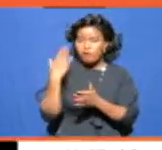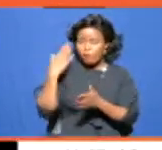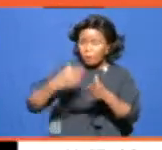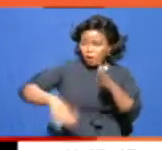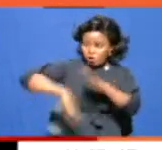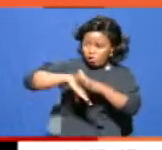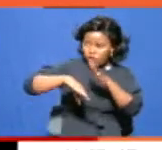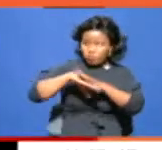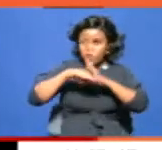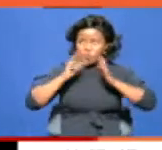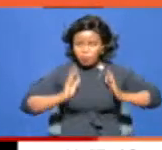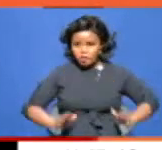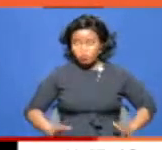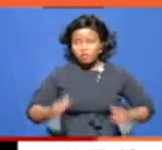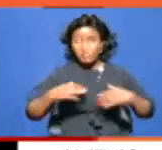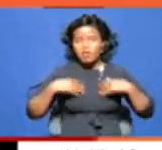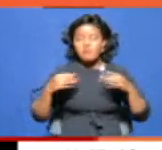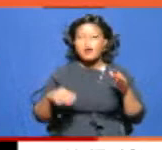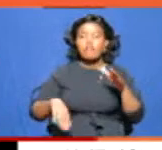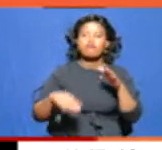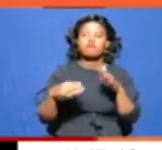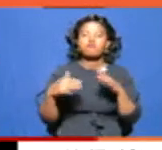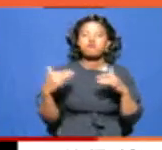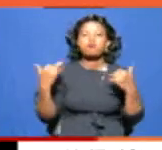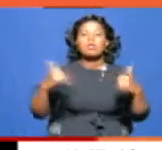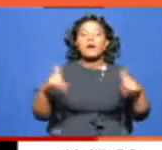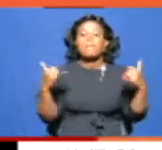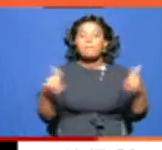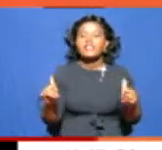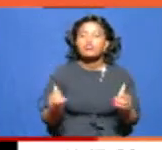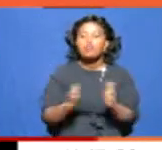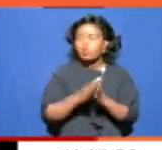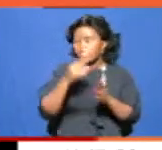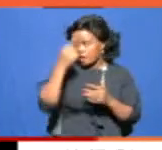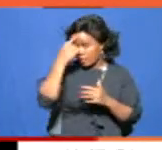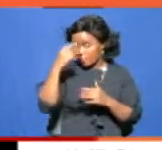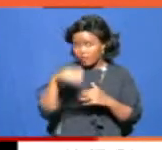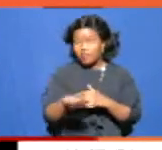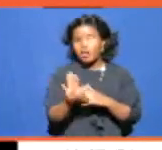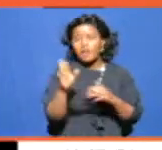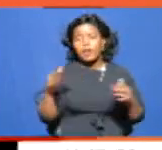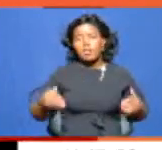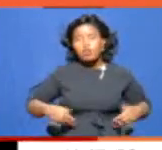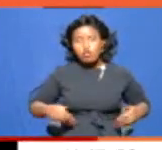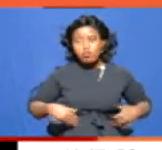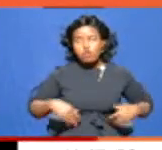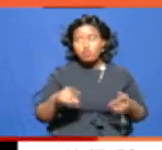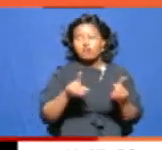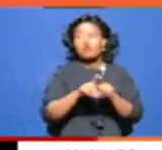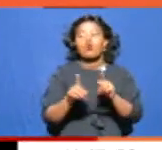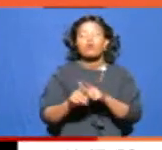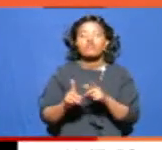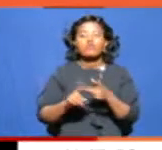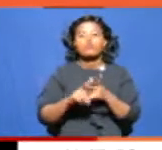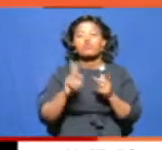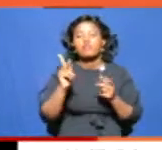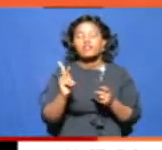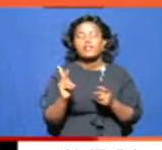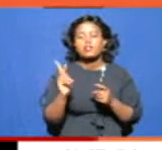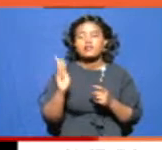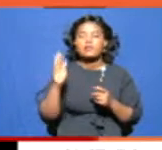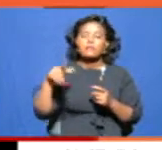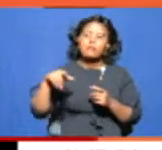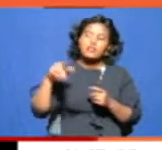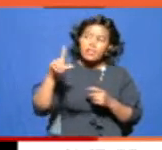I've played in the National Super League for Ngara Youth Pelico. I've played in the Kenyan Premier League for Gor Mahia FC. That was